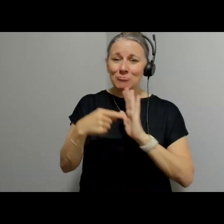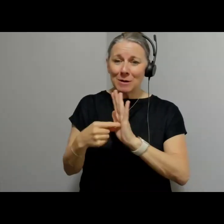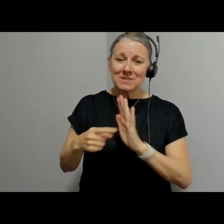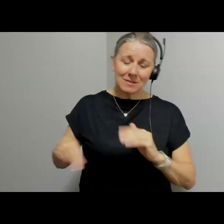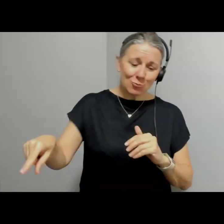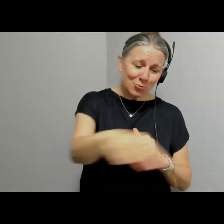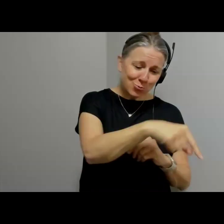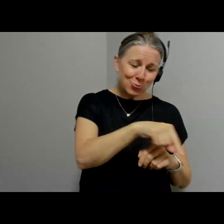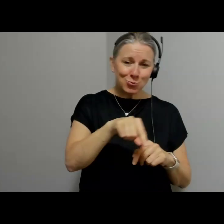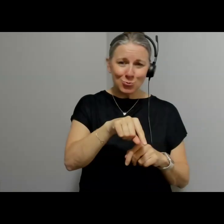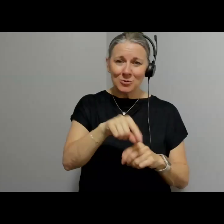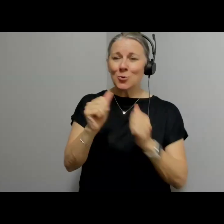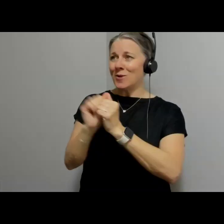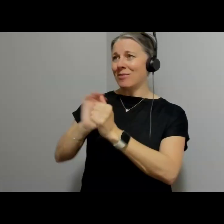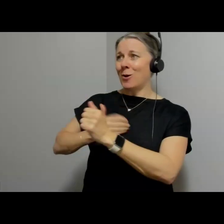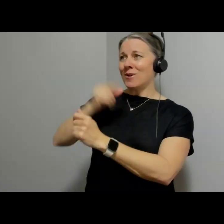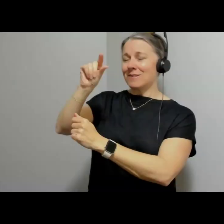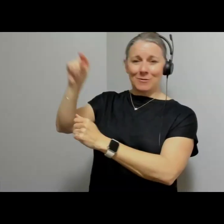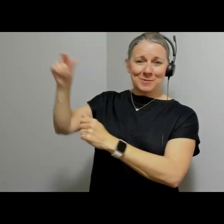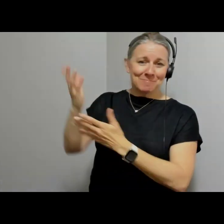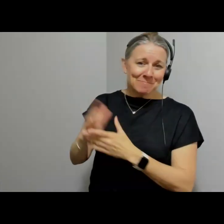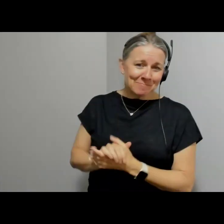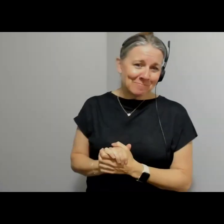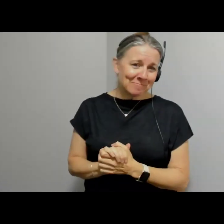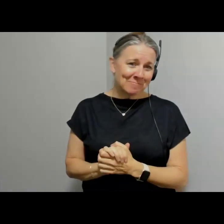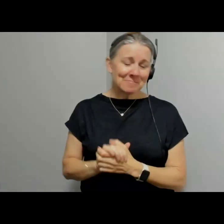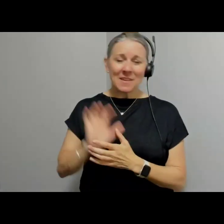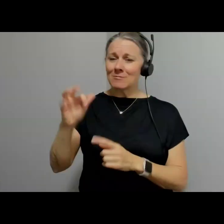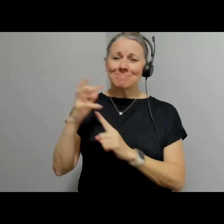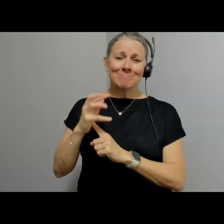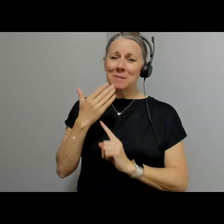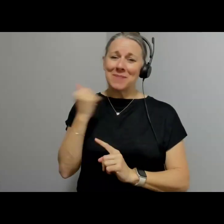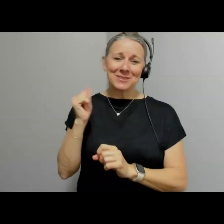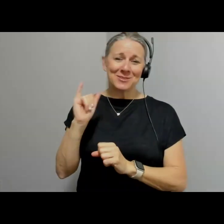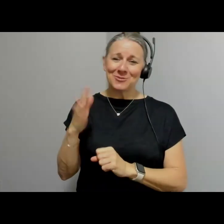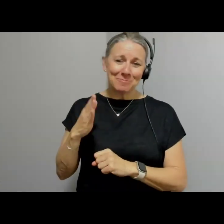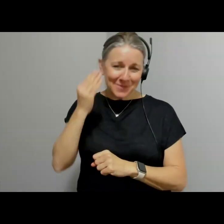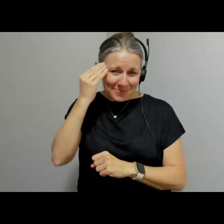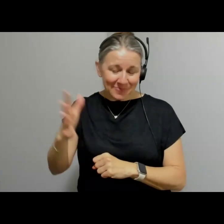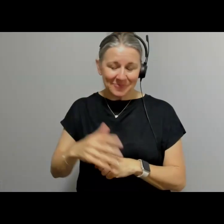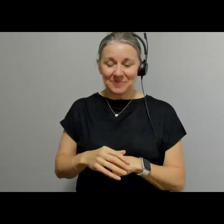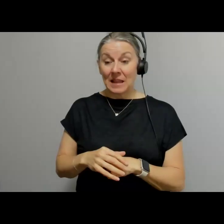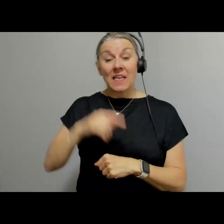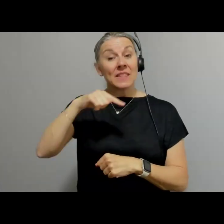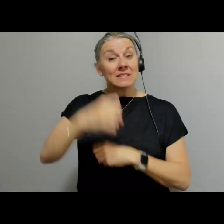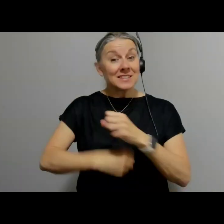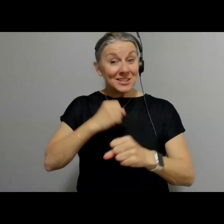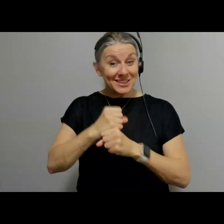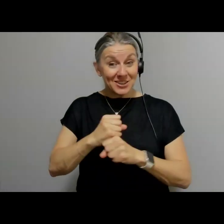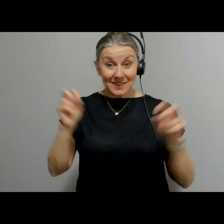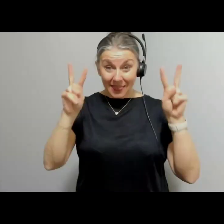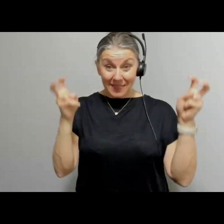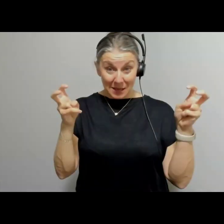best job in the government of Canada. And this year's theme, Be Bold, Age with